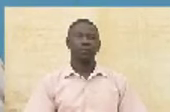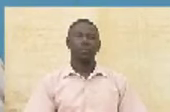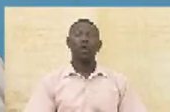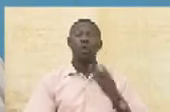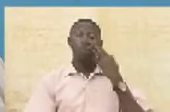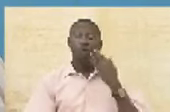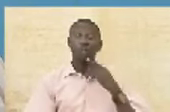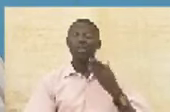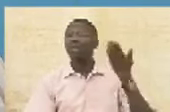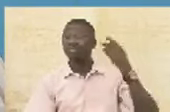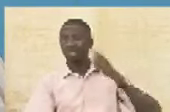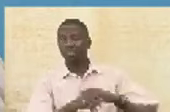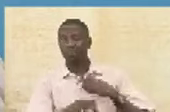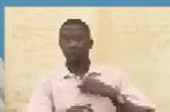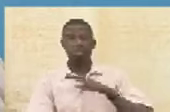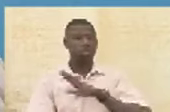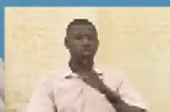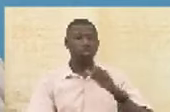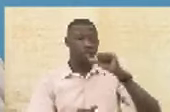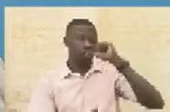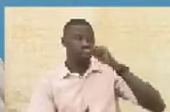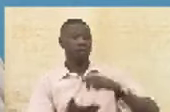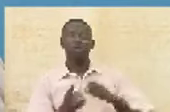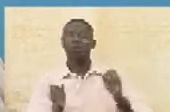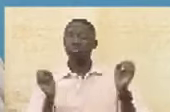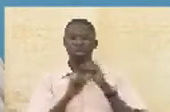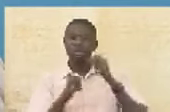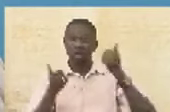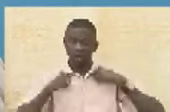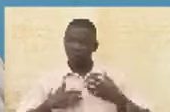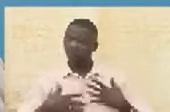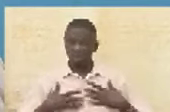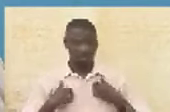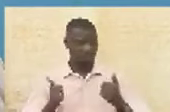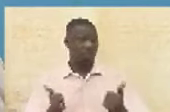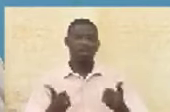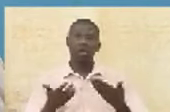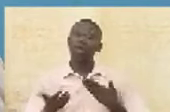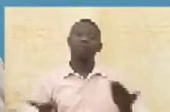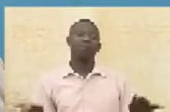When I didn't drink this medicine, nothing happened to me.